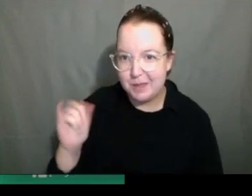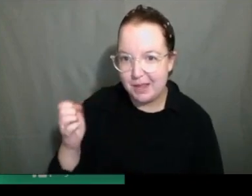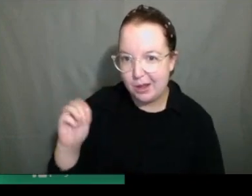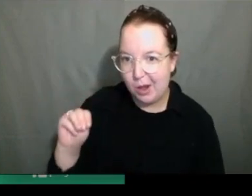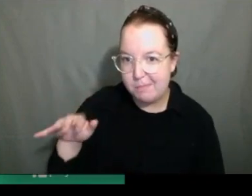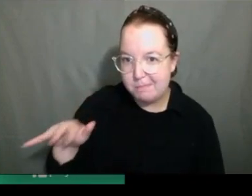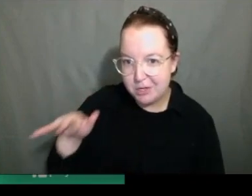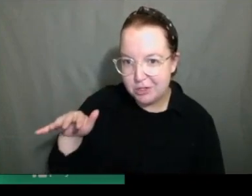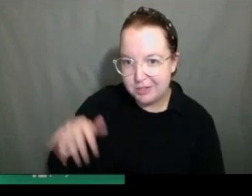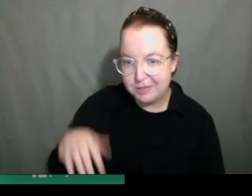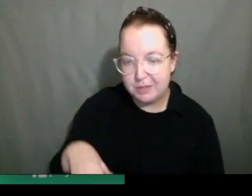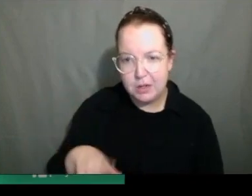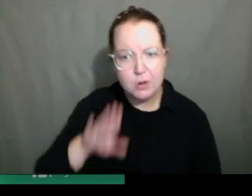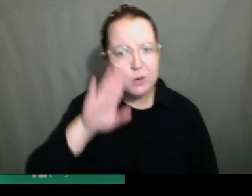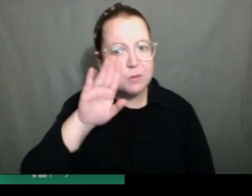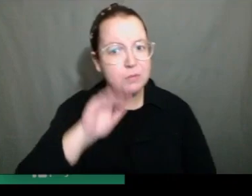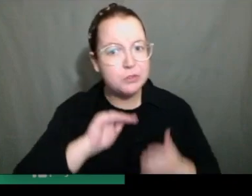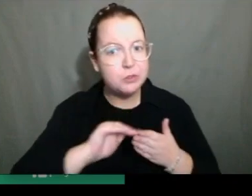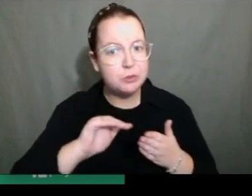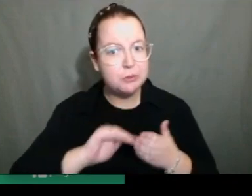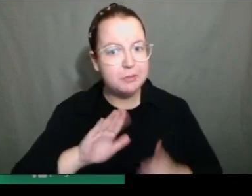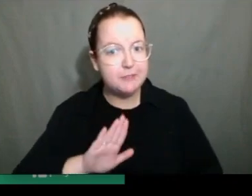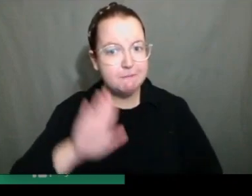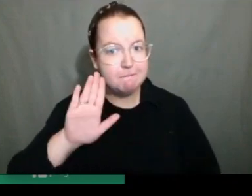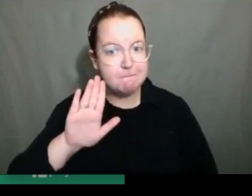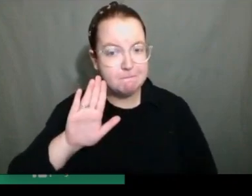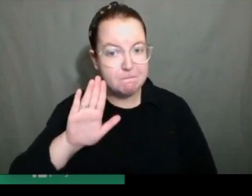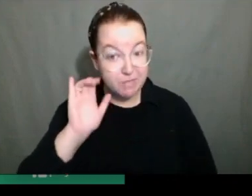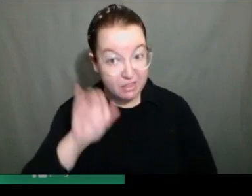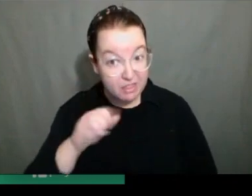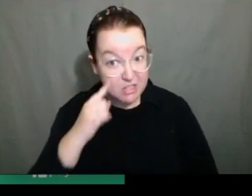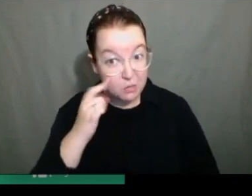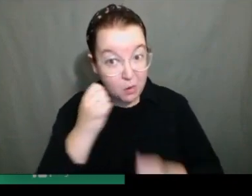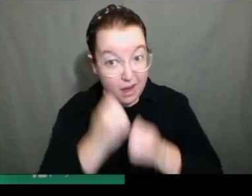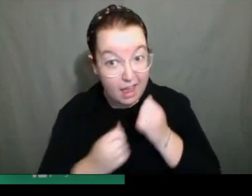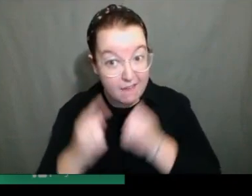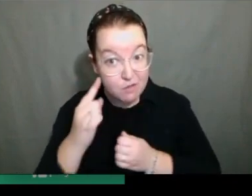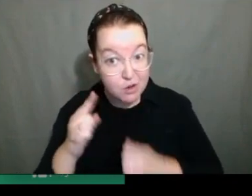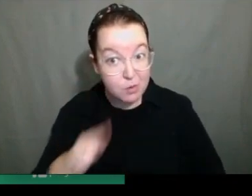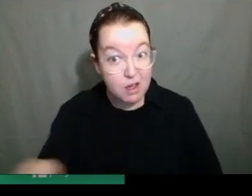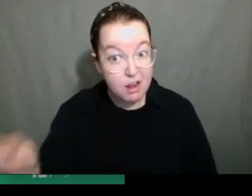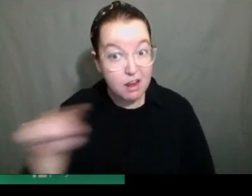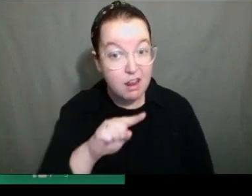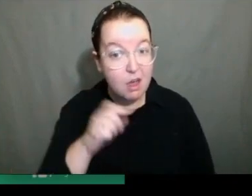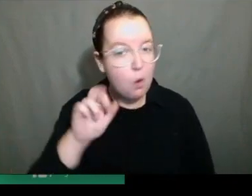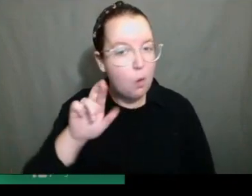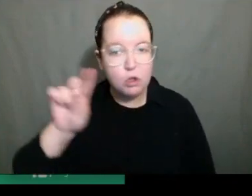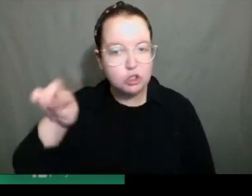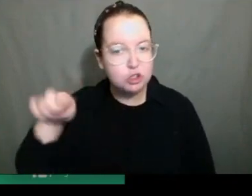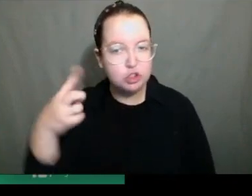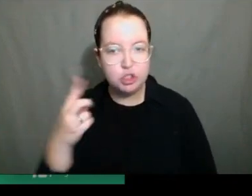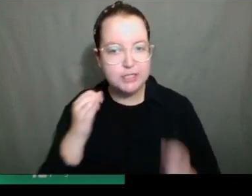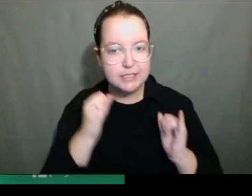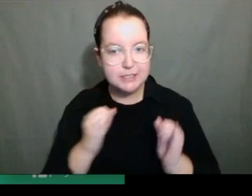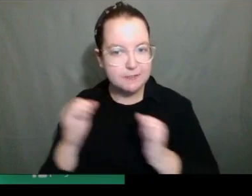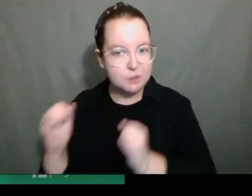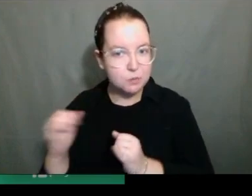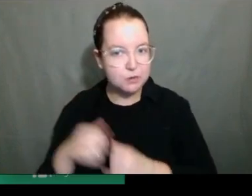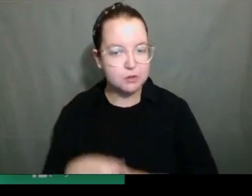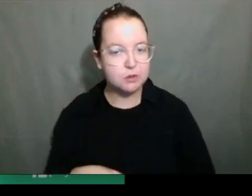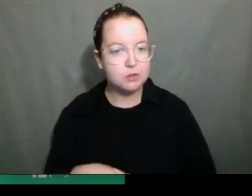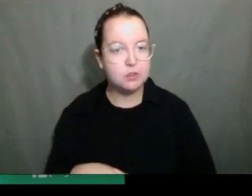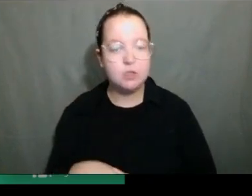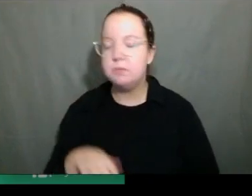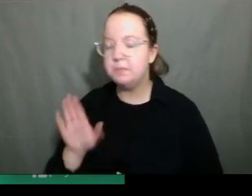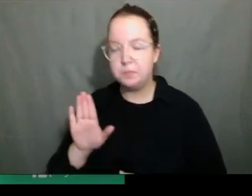Caitlin. Yes. Punching in and out, is that for everybody on the 13th or just for the individuals? That is